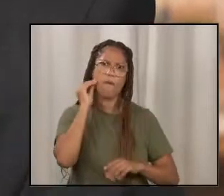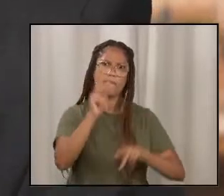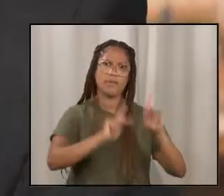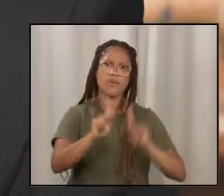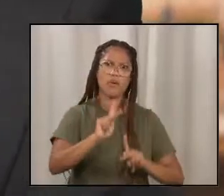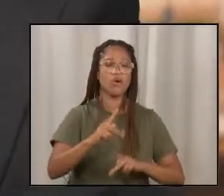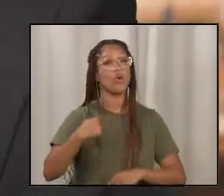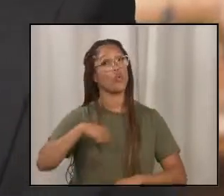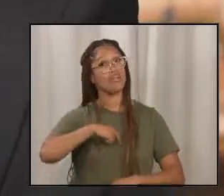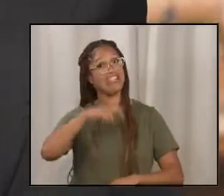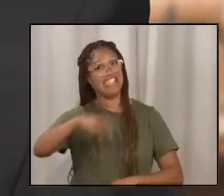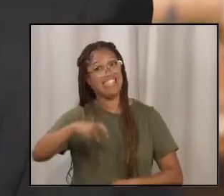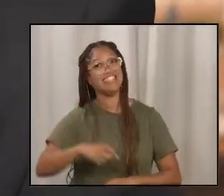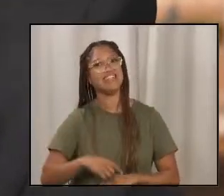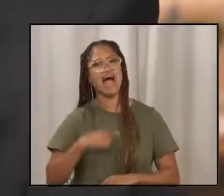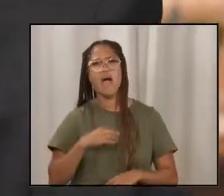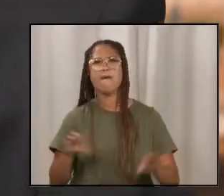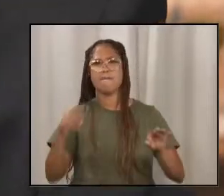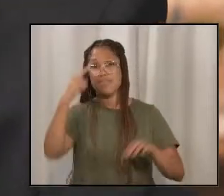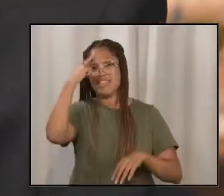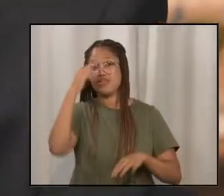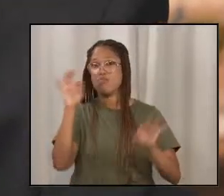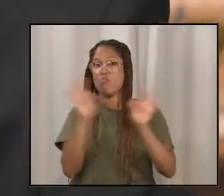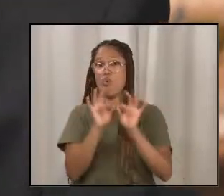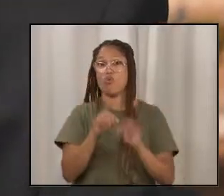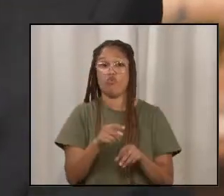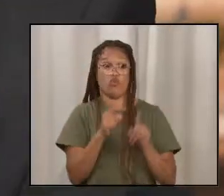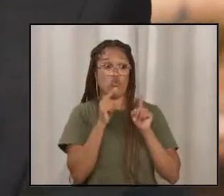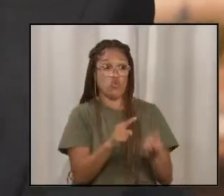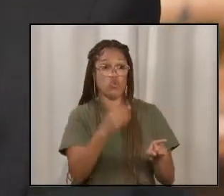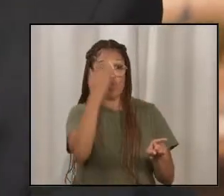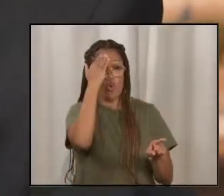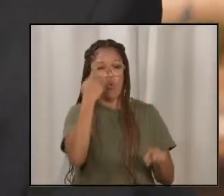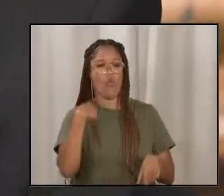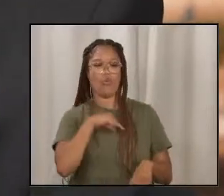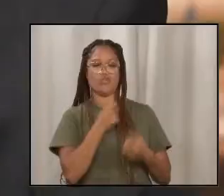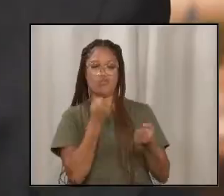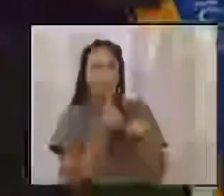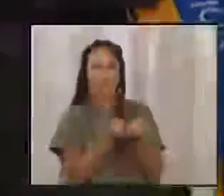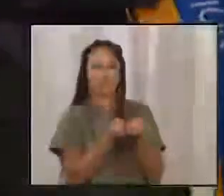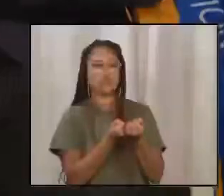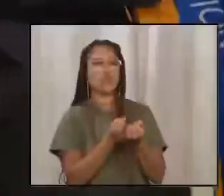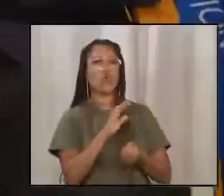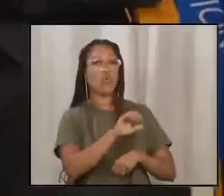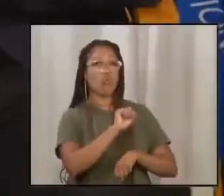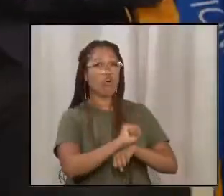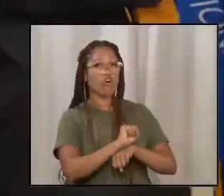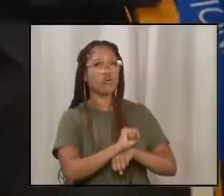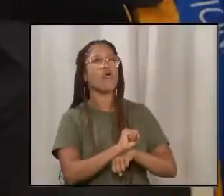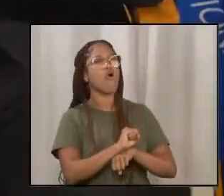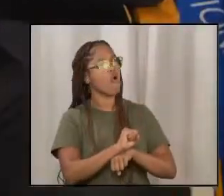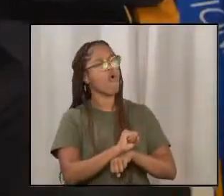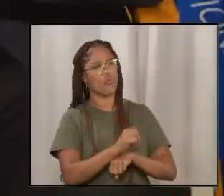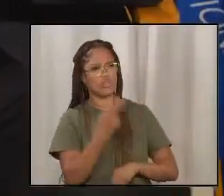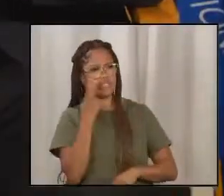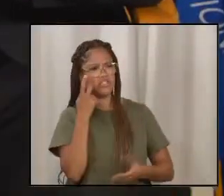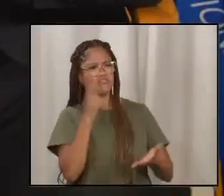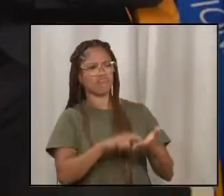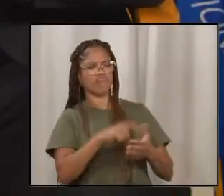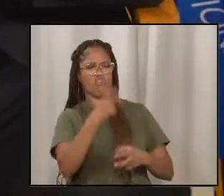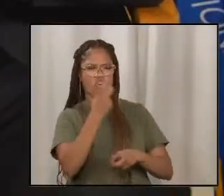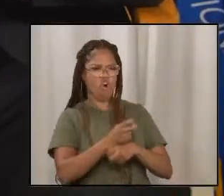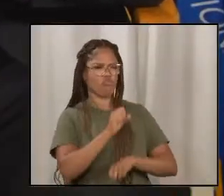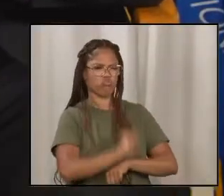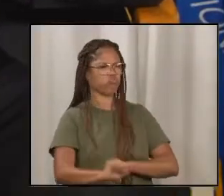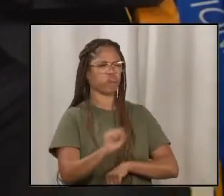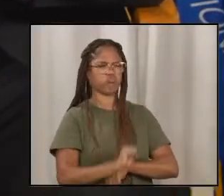capacity. And I think it's important for you to know that we support you, the work that you're doing. We see that it's hard work, but we thank you for that